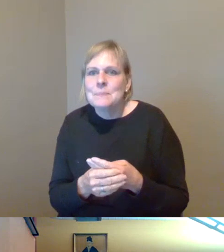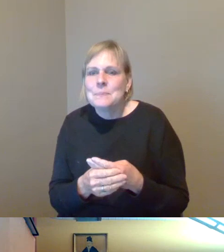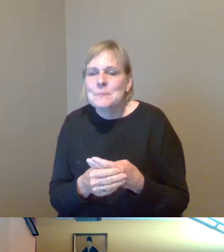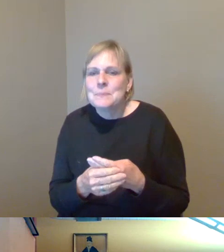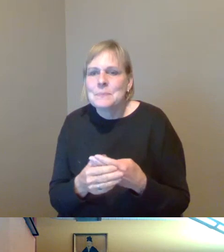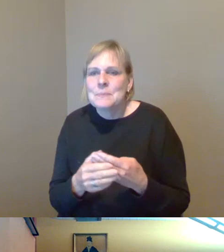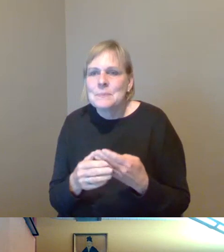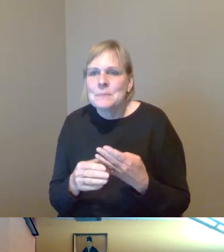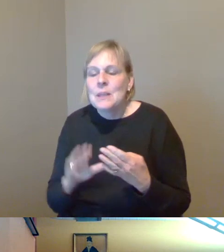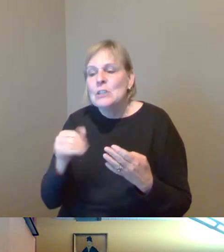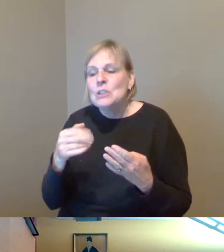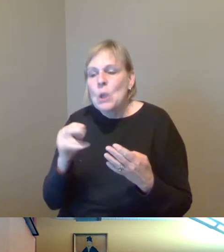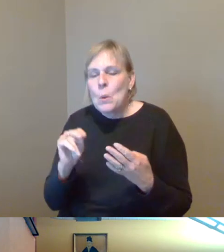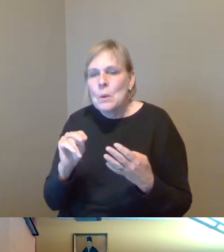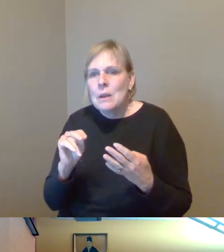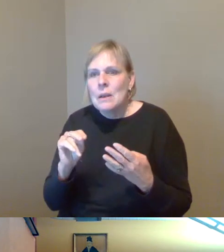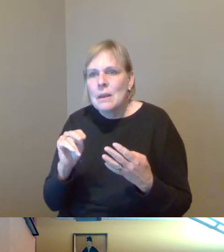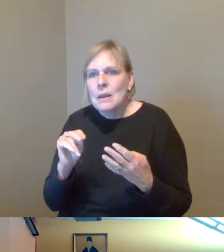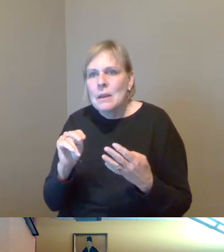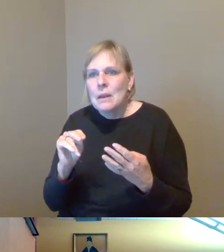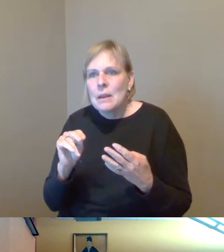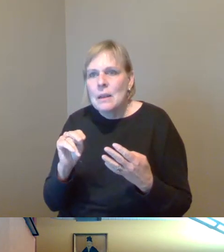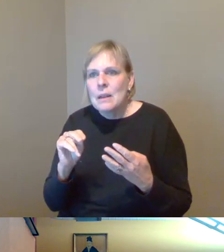Yes. Joan?